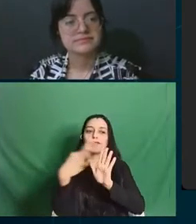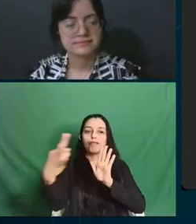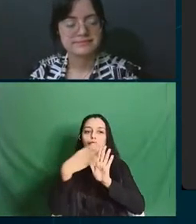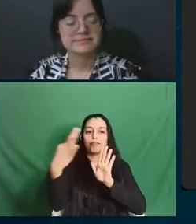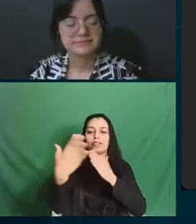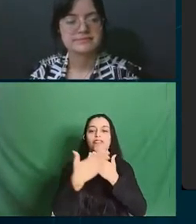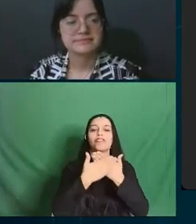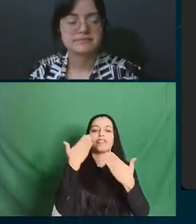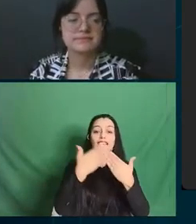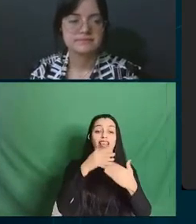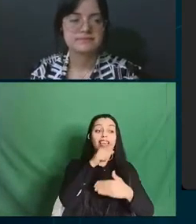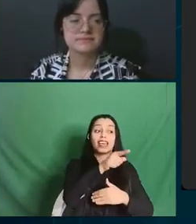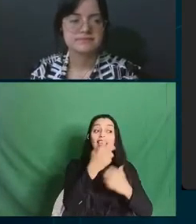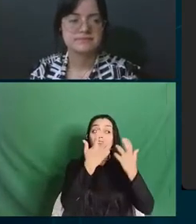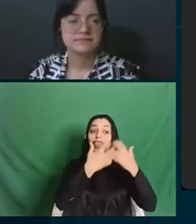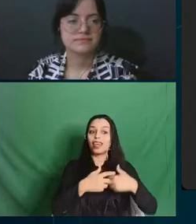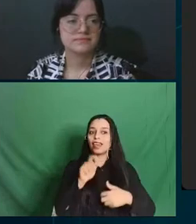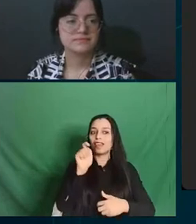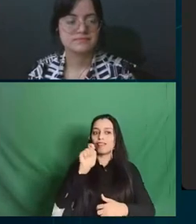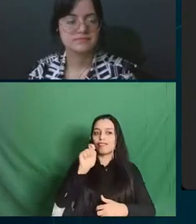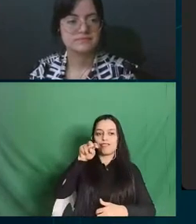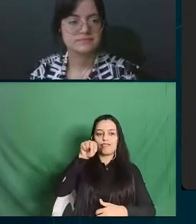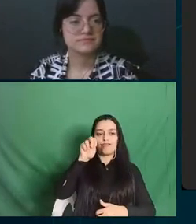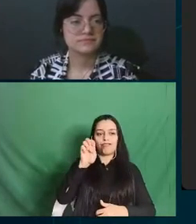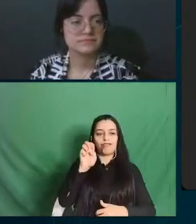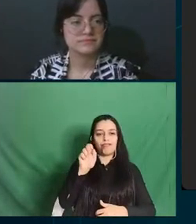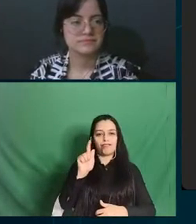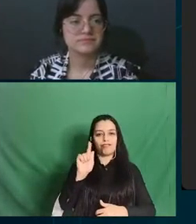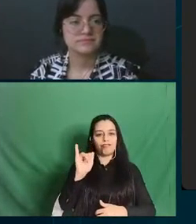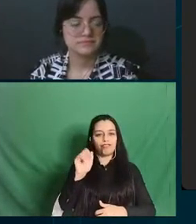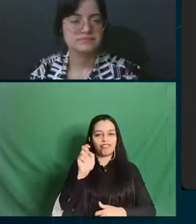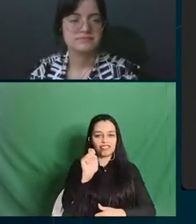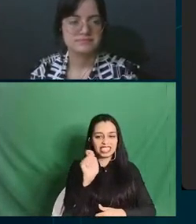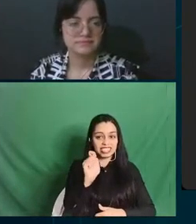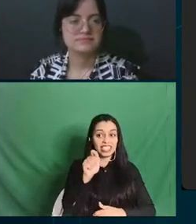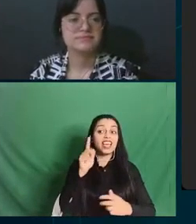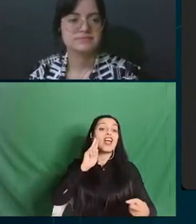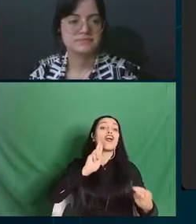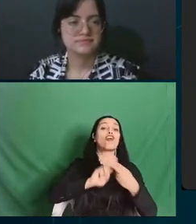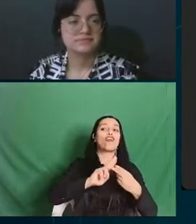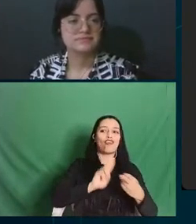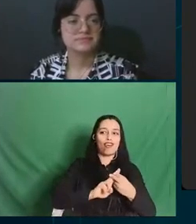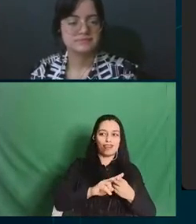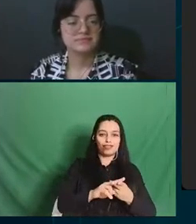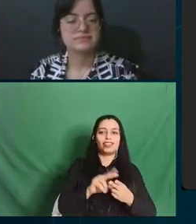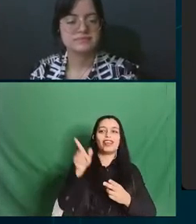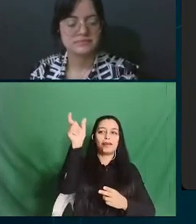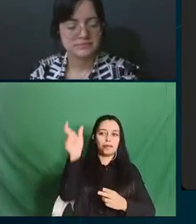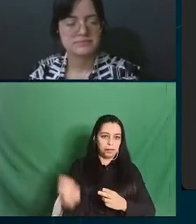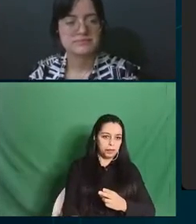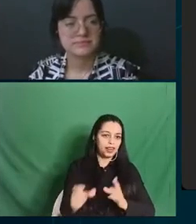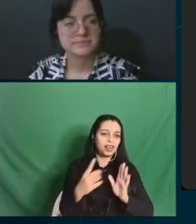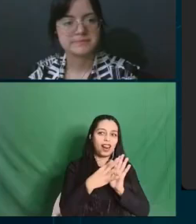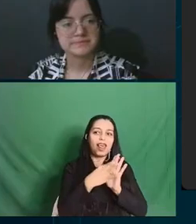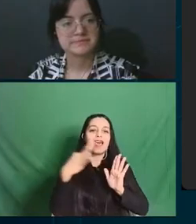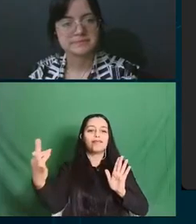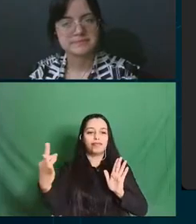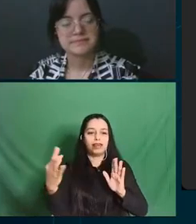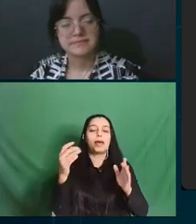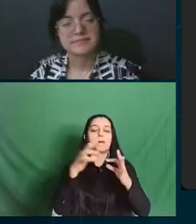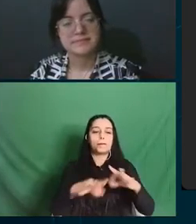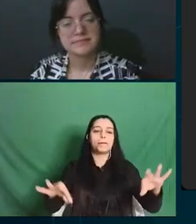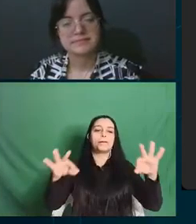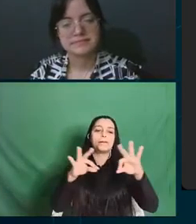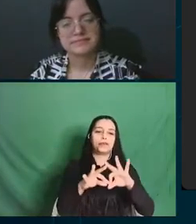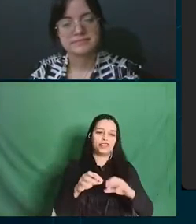cooking shows. And so they have great data about their customers, and then